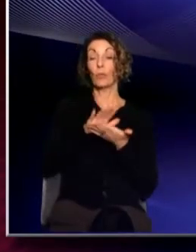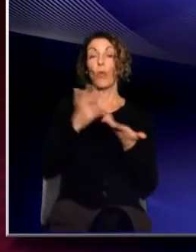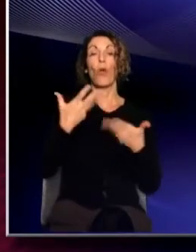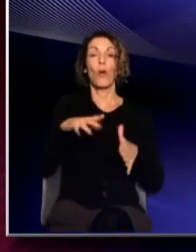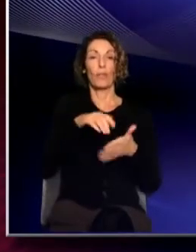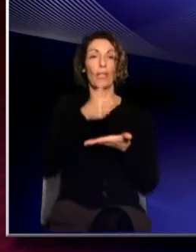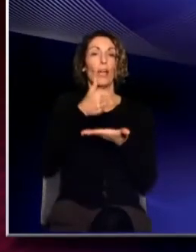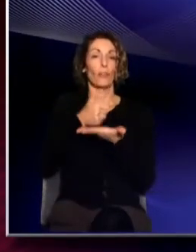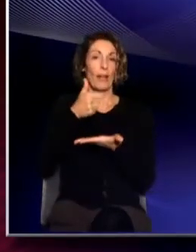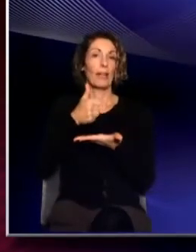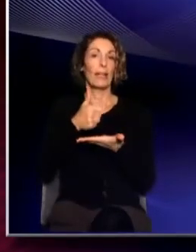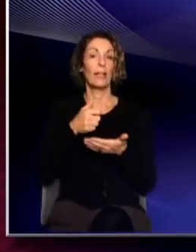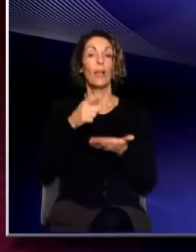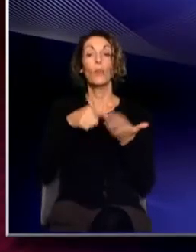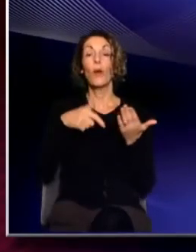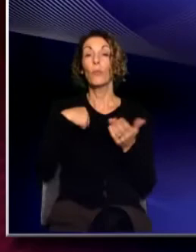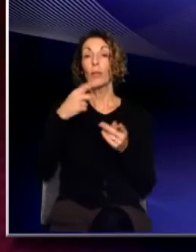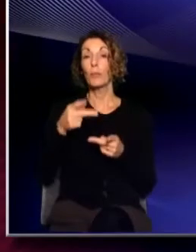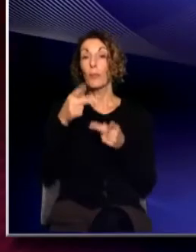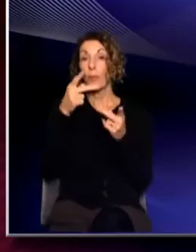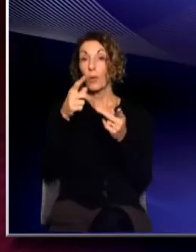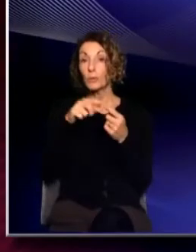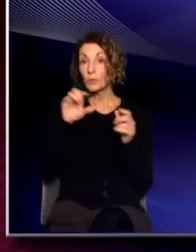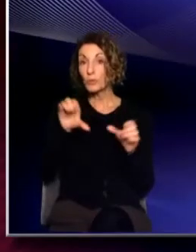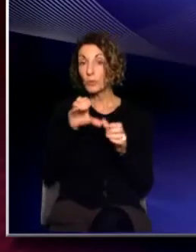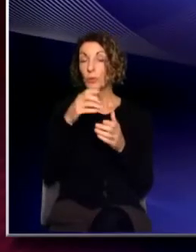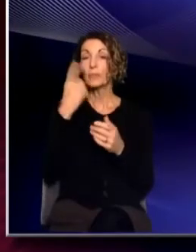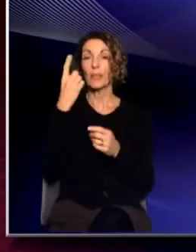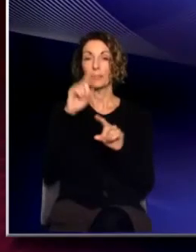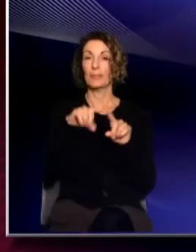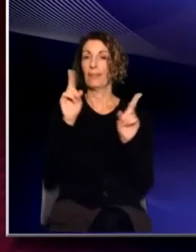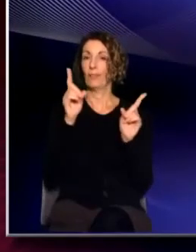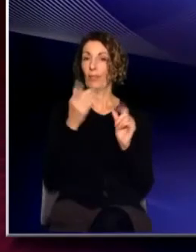accredited. What we're proposing to do is something